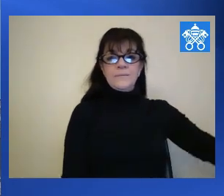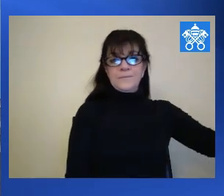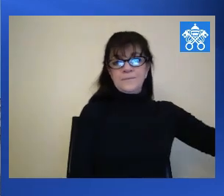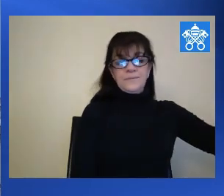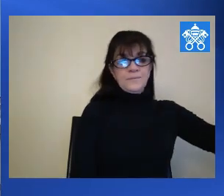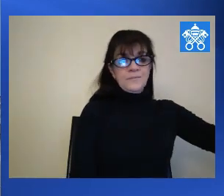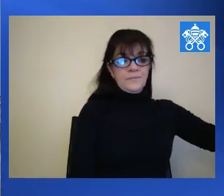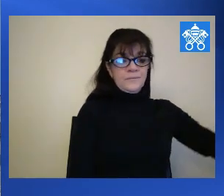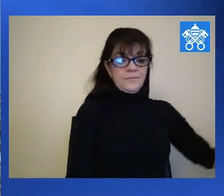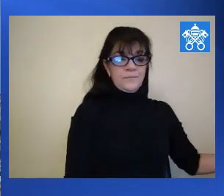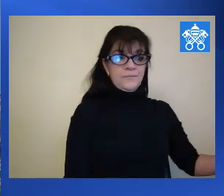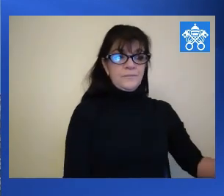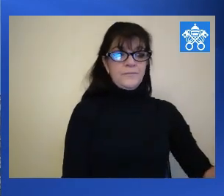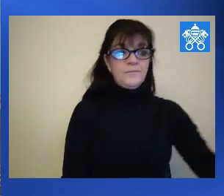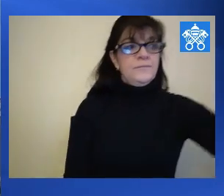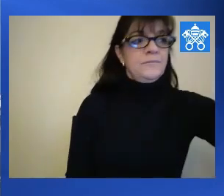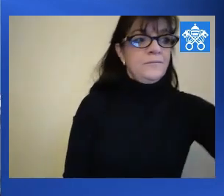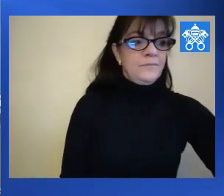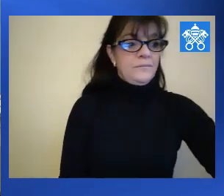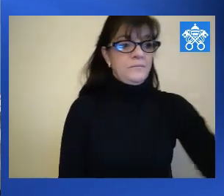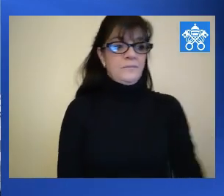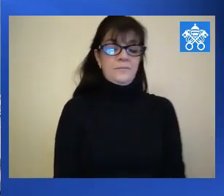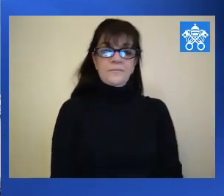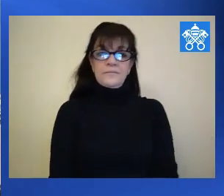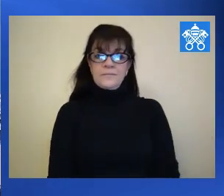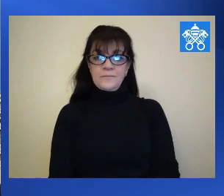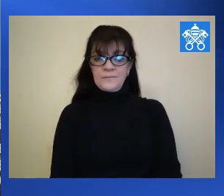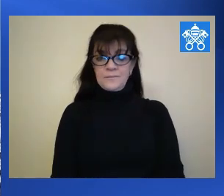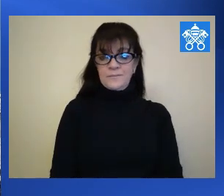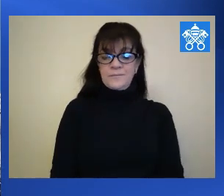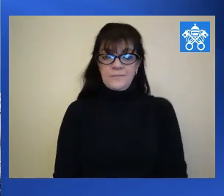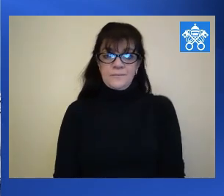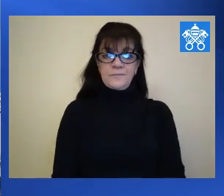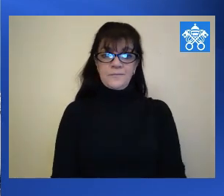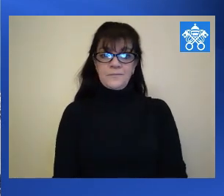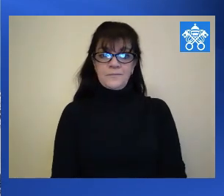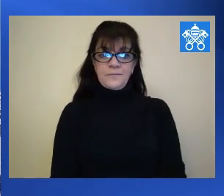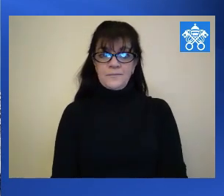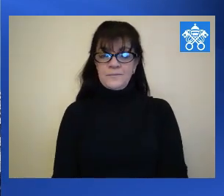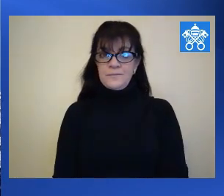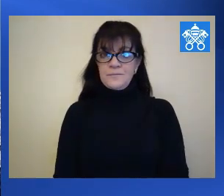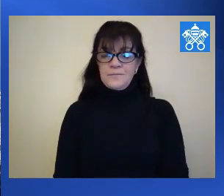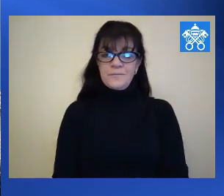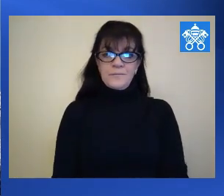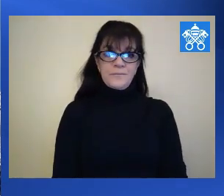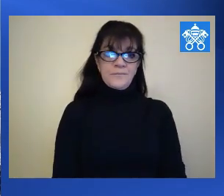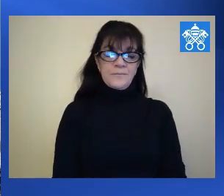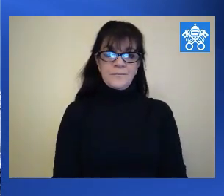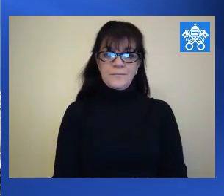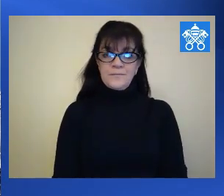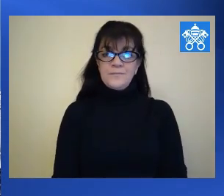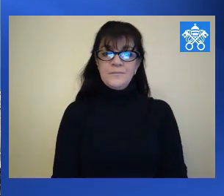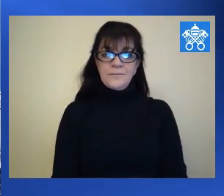up this broadcast. And to all of you joining us through other digital